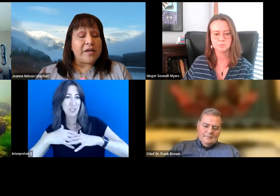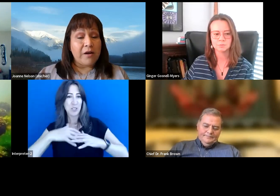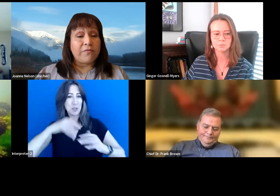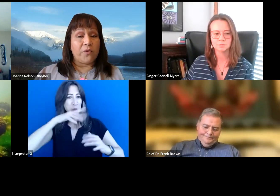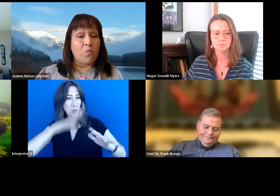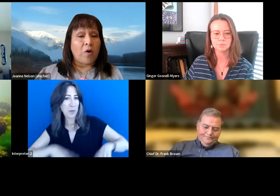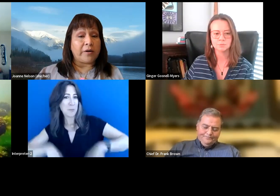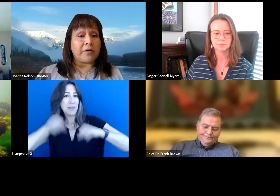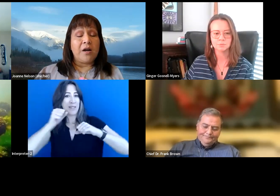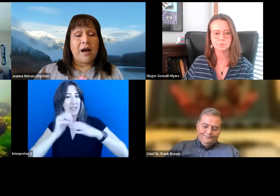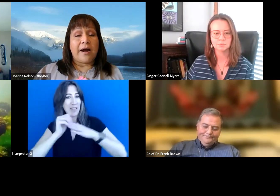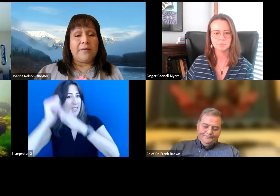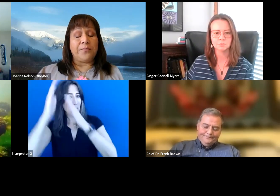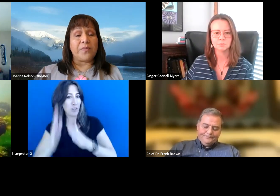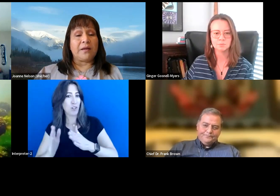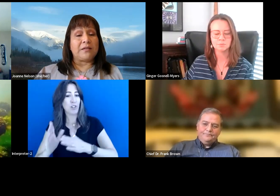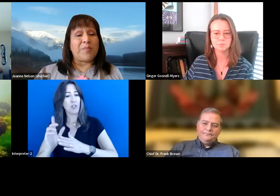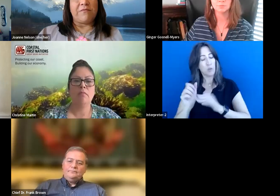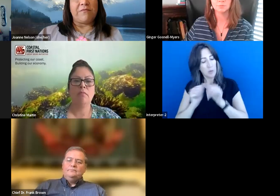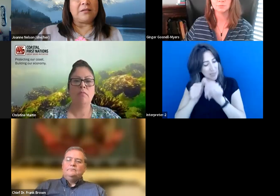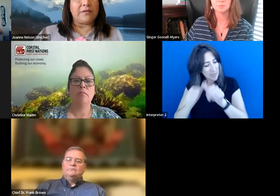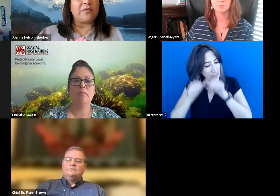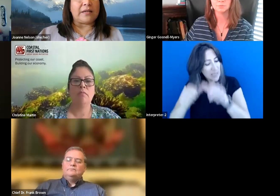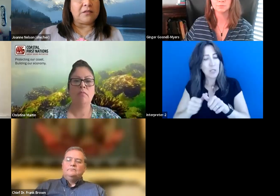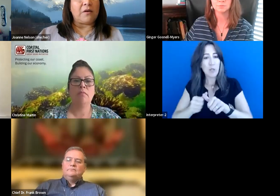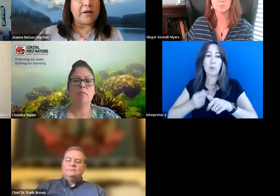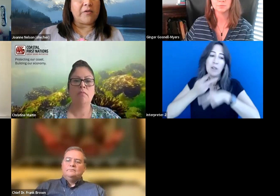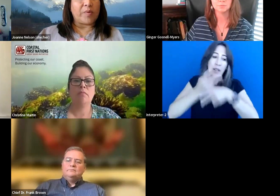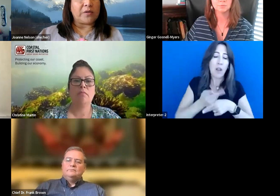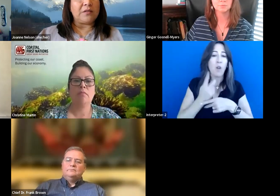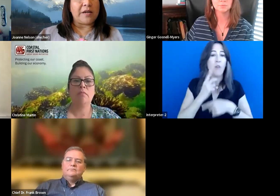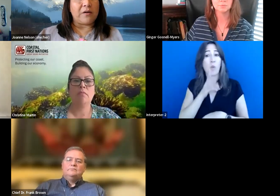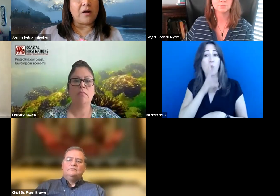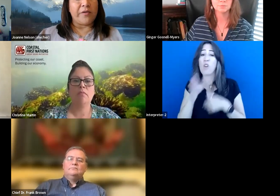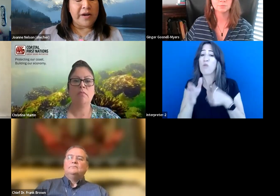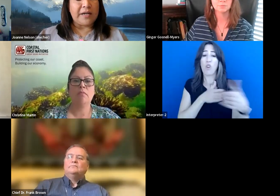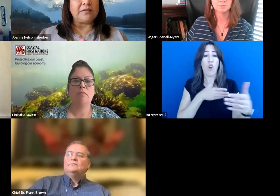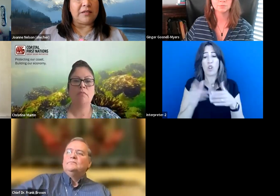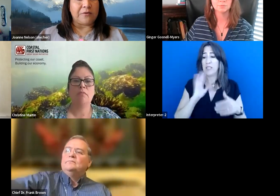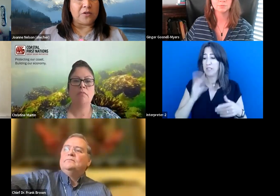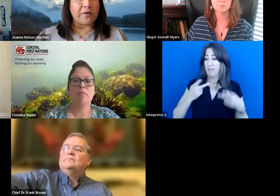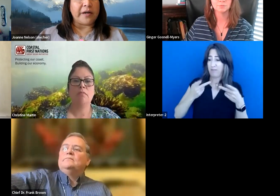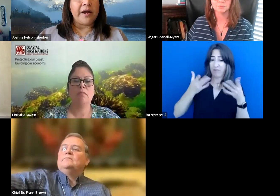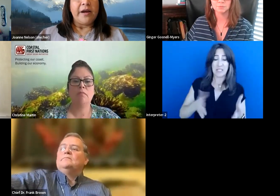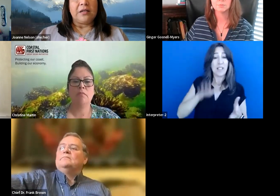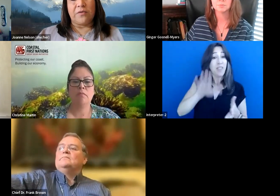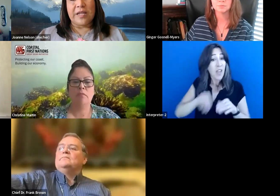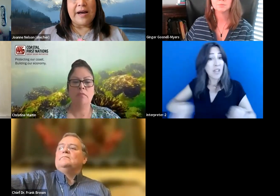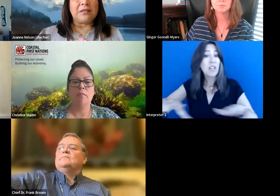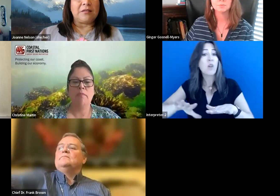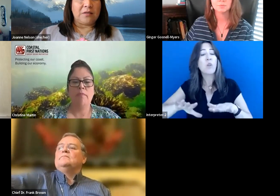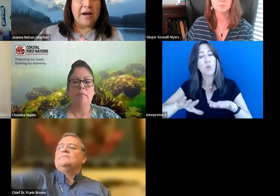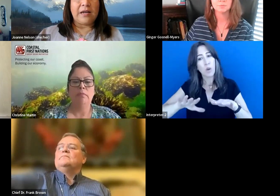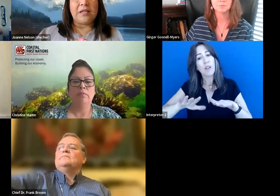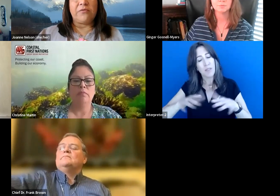to care for the water, despite the fact that they're guests on another person's territory, another nation's territory. So